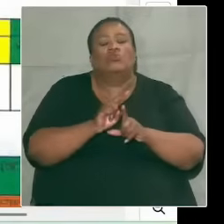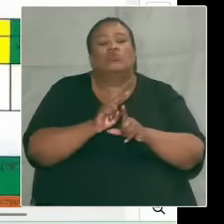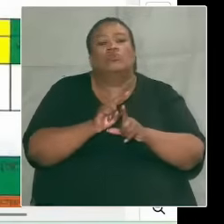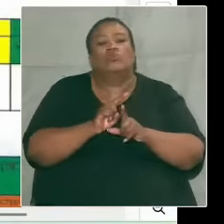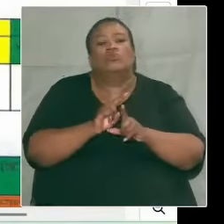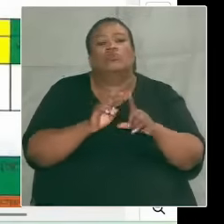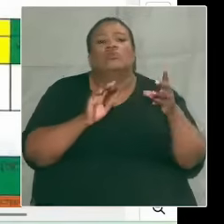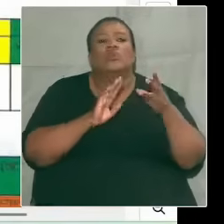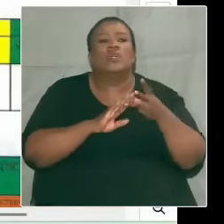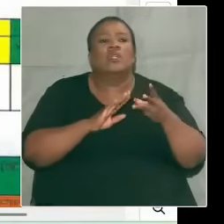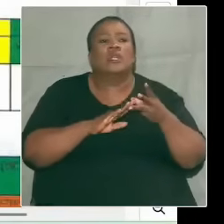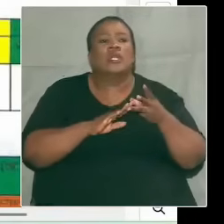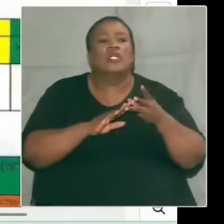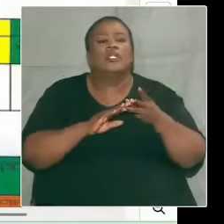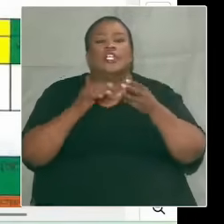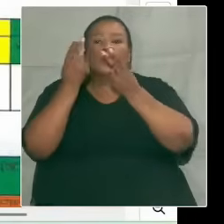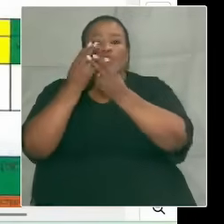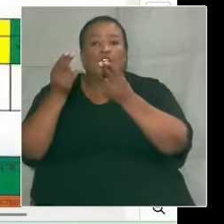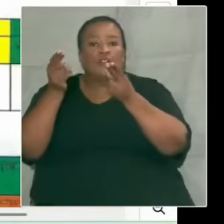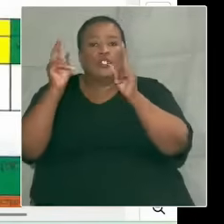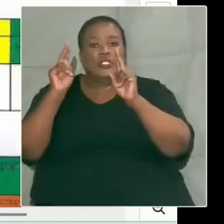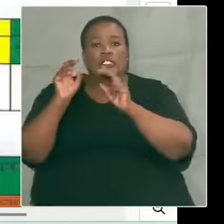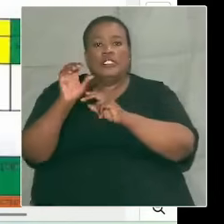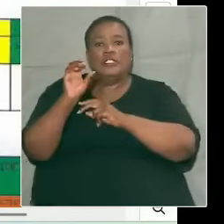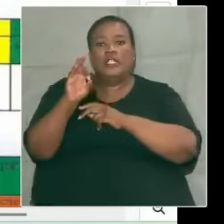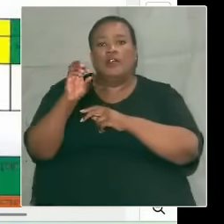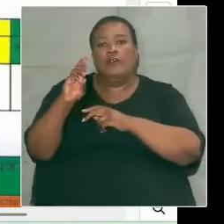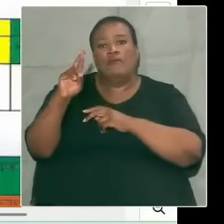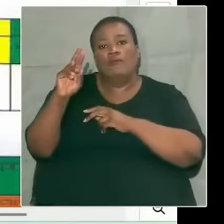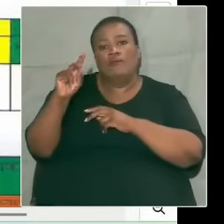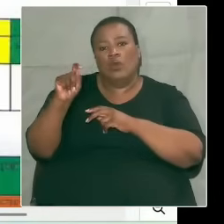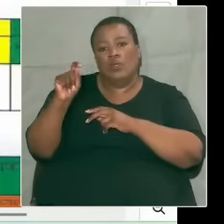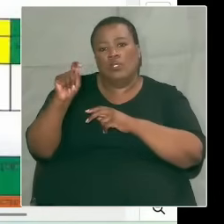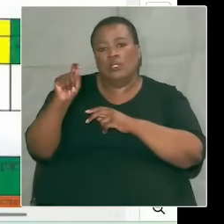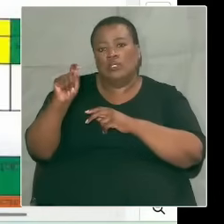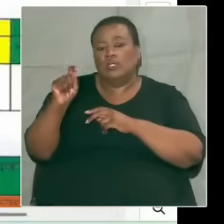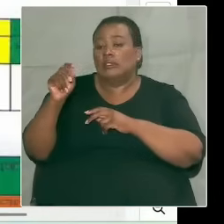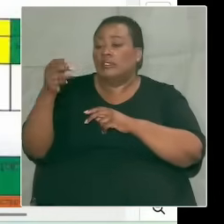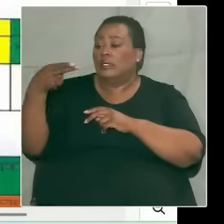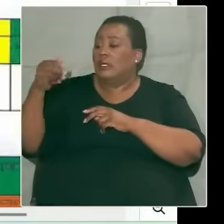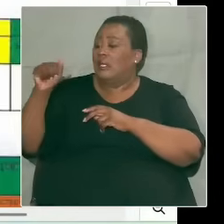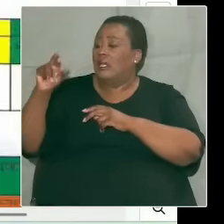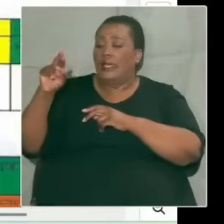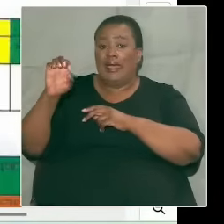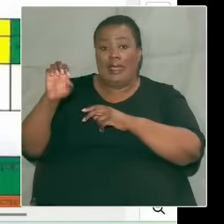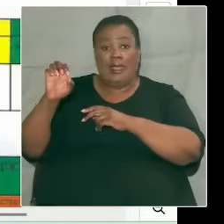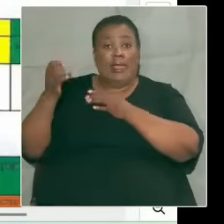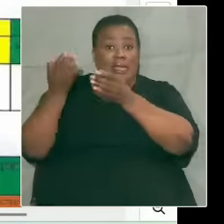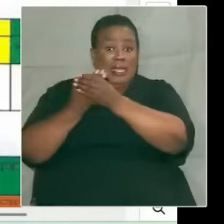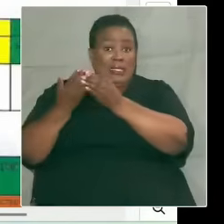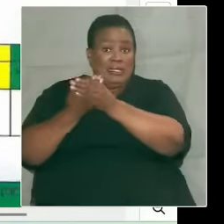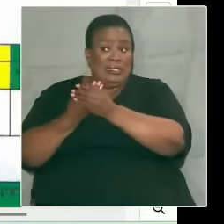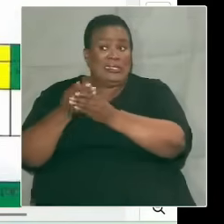then University of Fort Hare cases, those were cases of